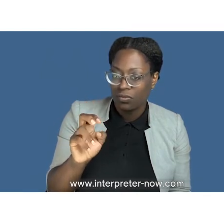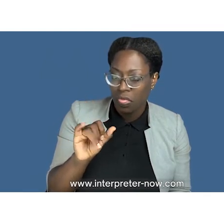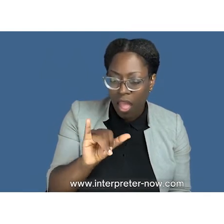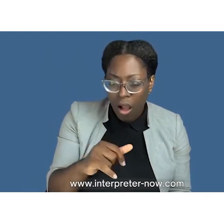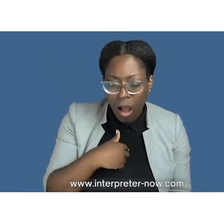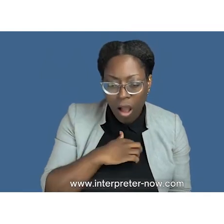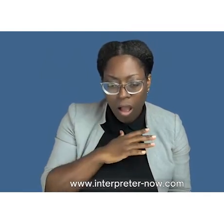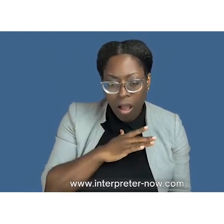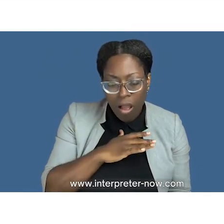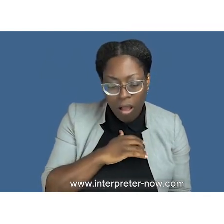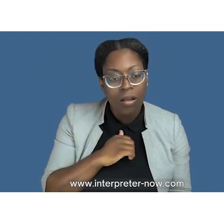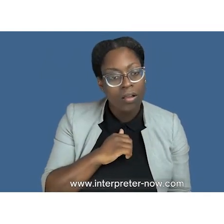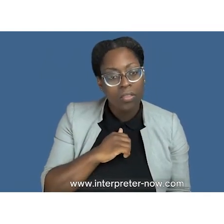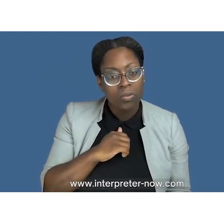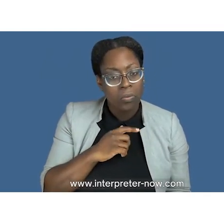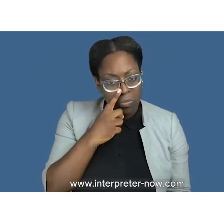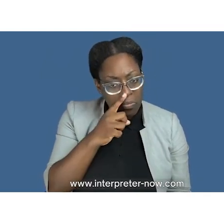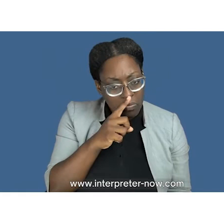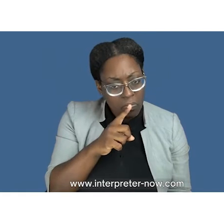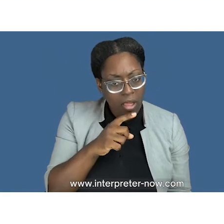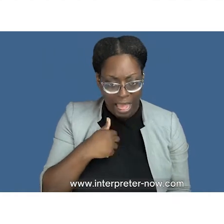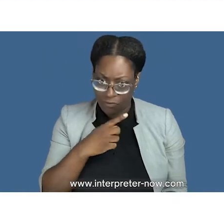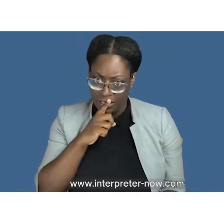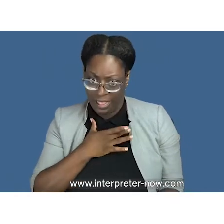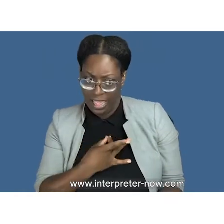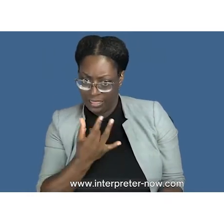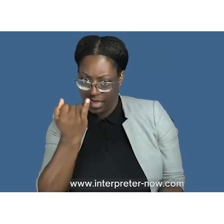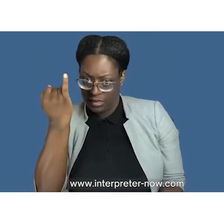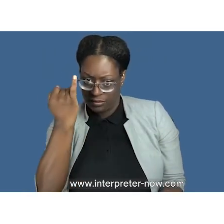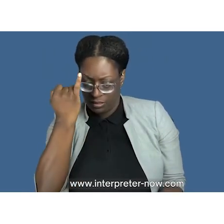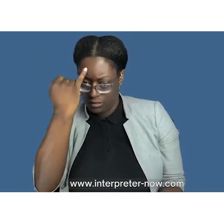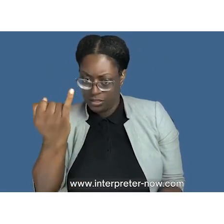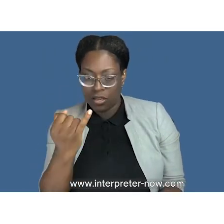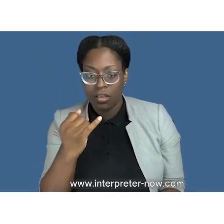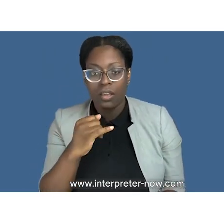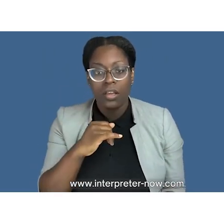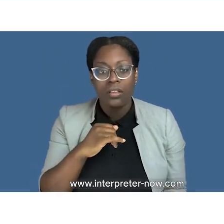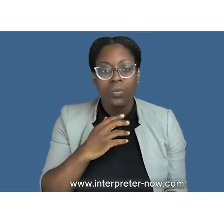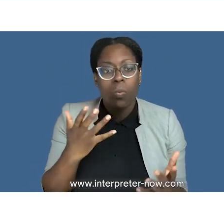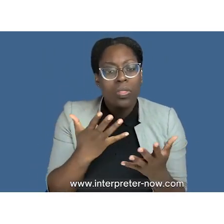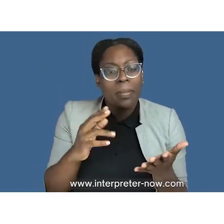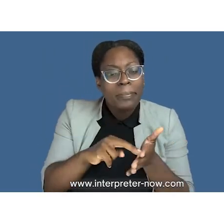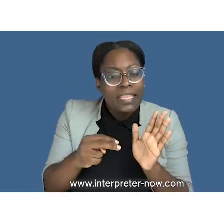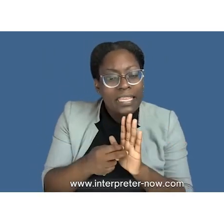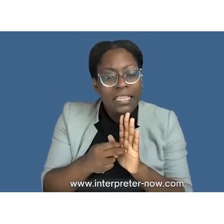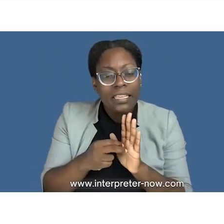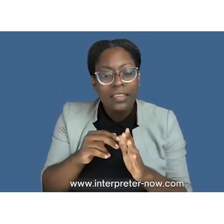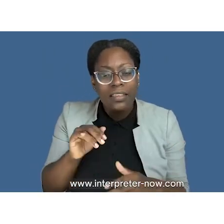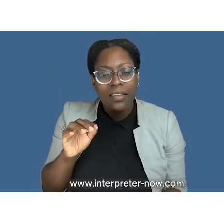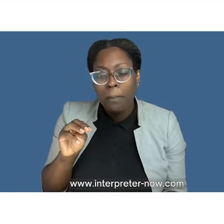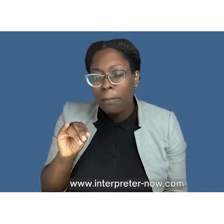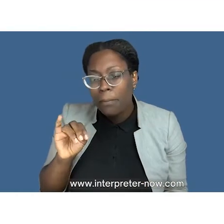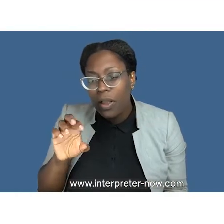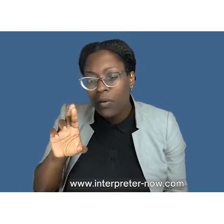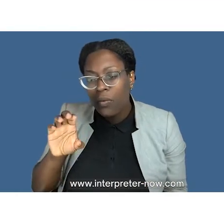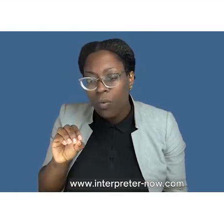like that idea. And I've been implementing some of that, but I wanted to spend then some time here talking about it. So can you tell us